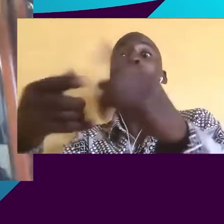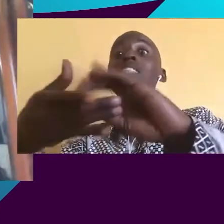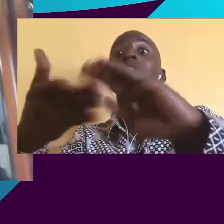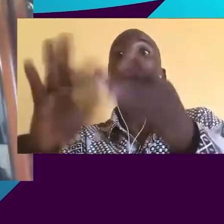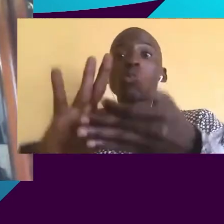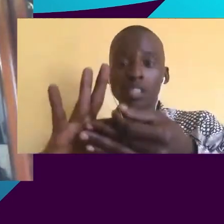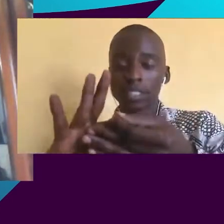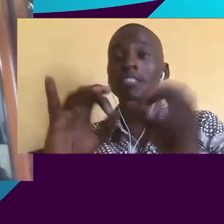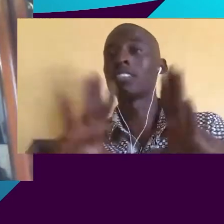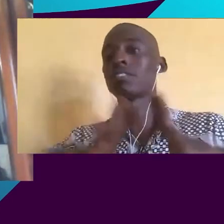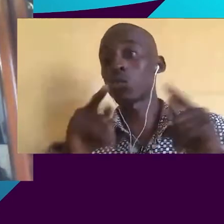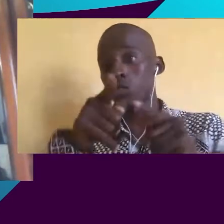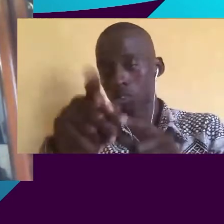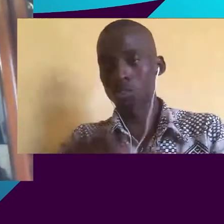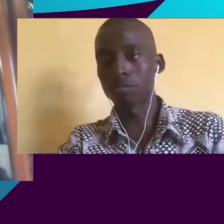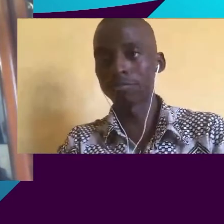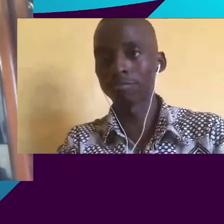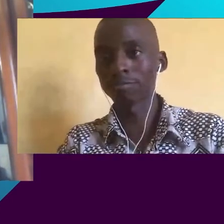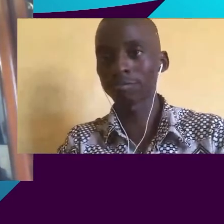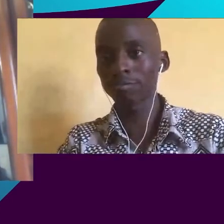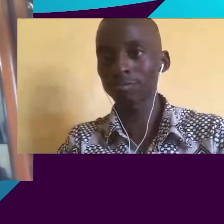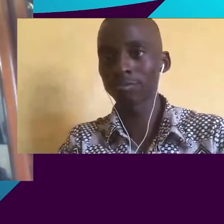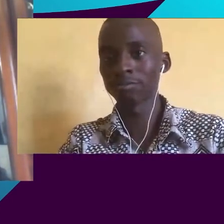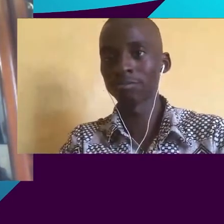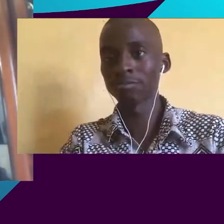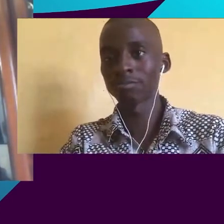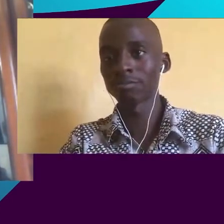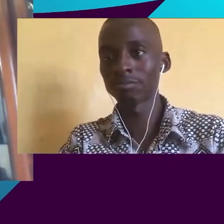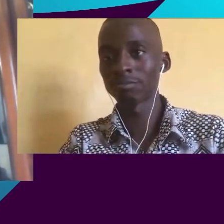you. Is that okay? Okay.